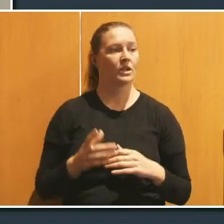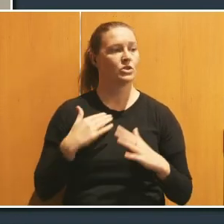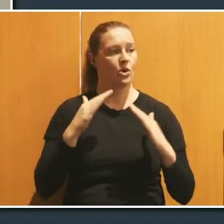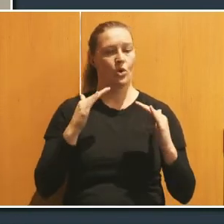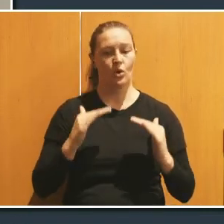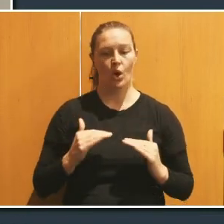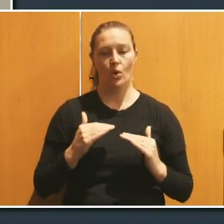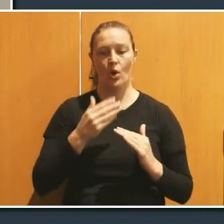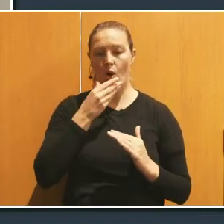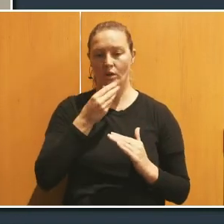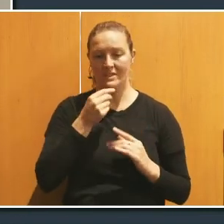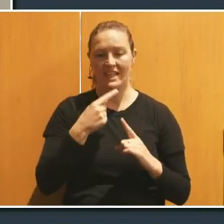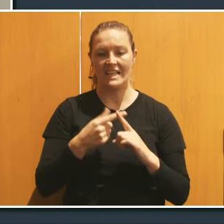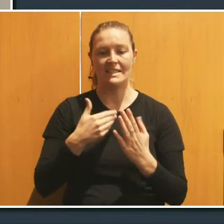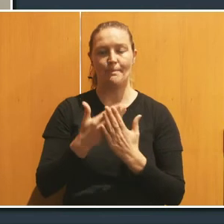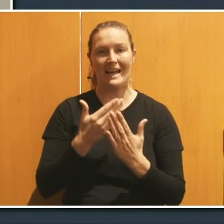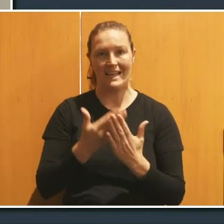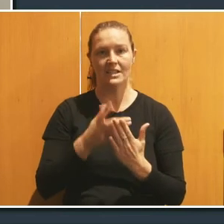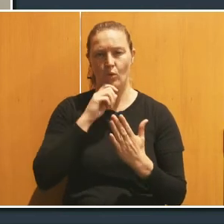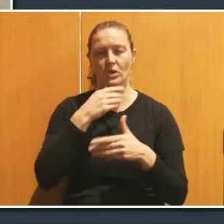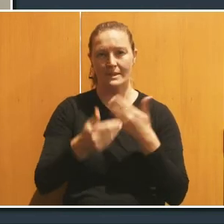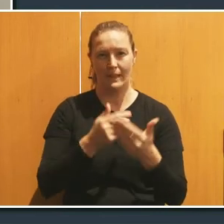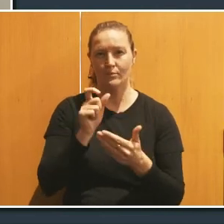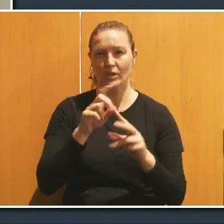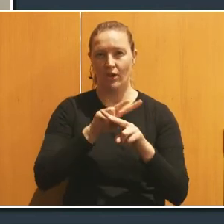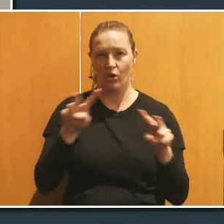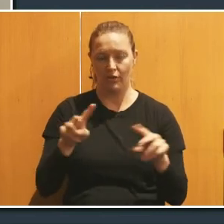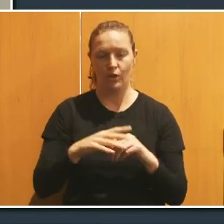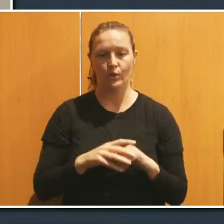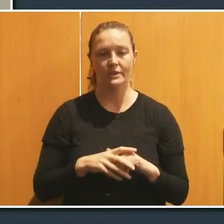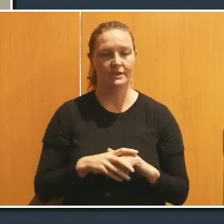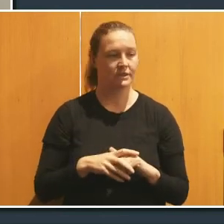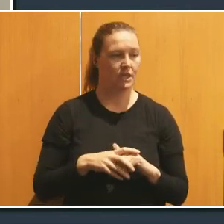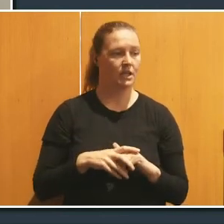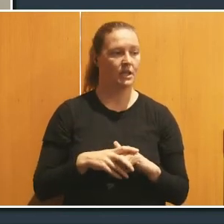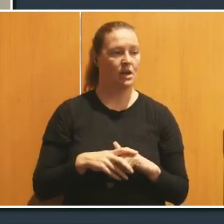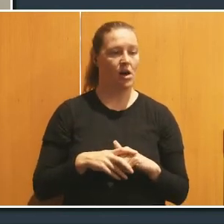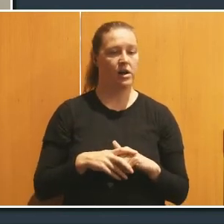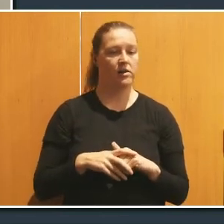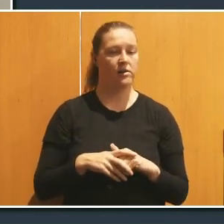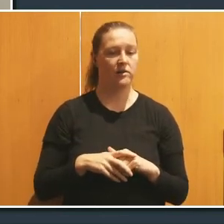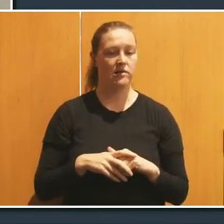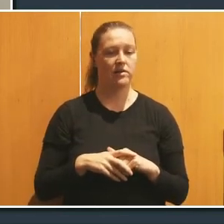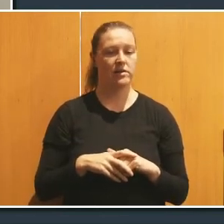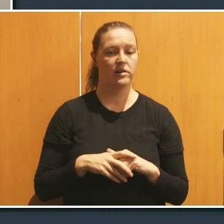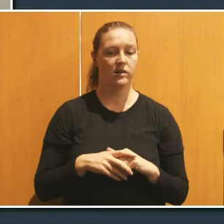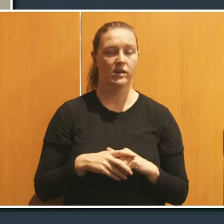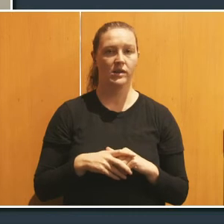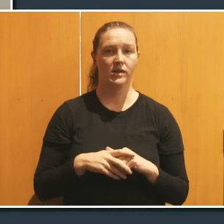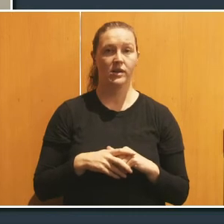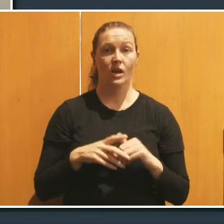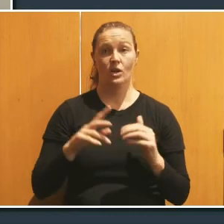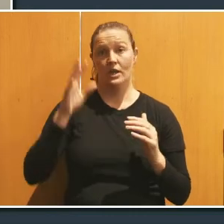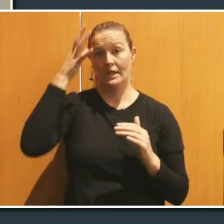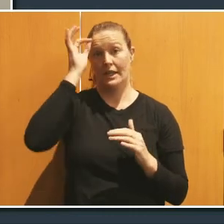section titled Low Occupancy and Demand Profile. I've just given you a general overview of that. And then in terms of Council's